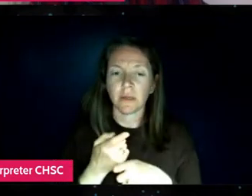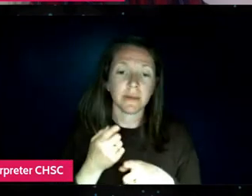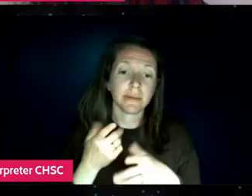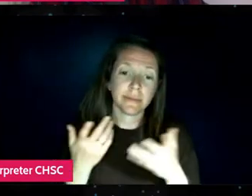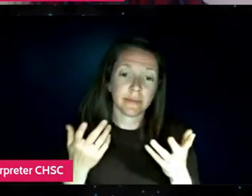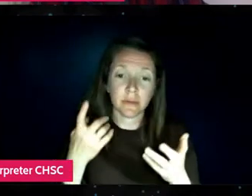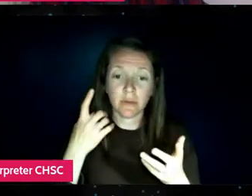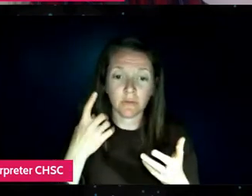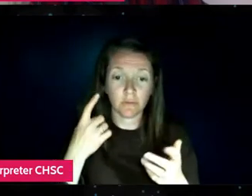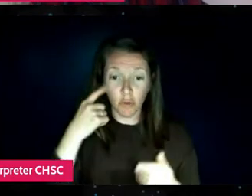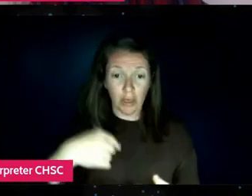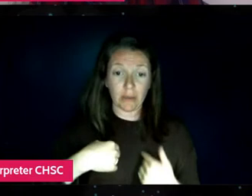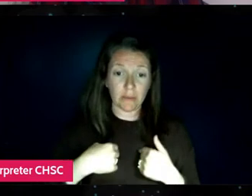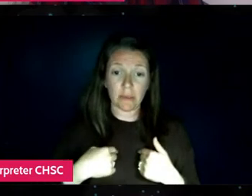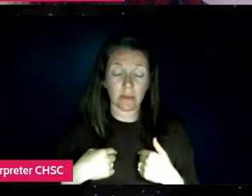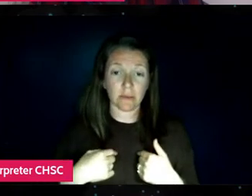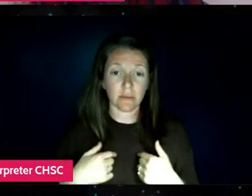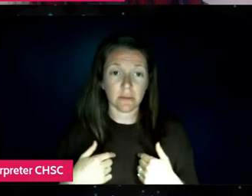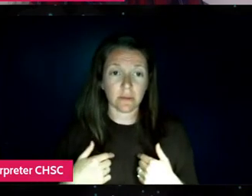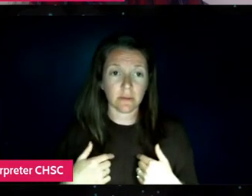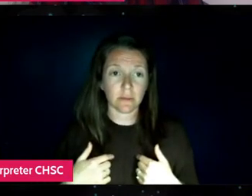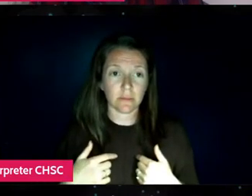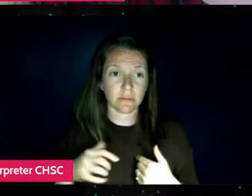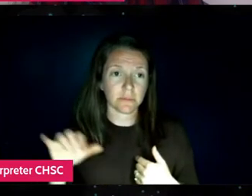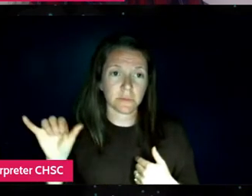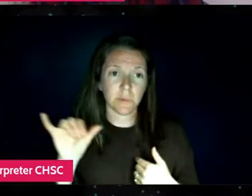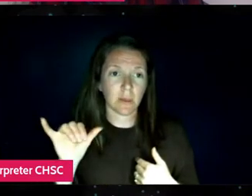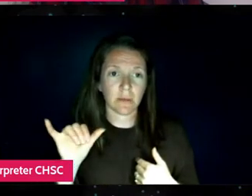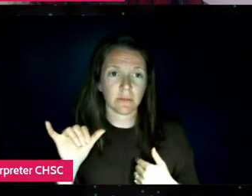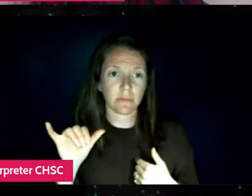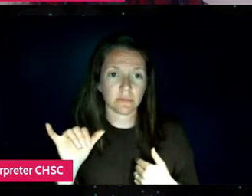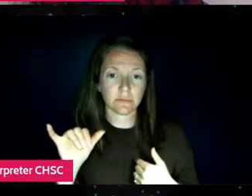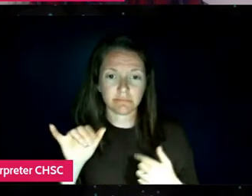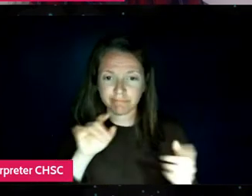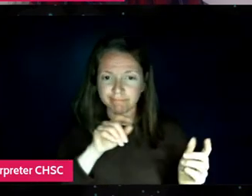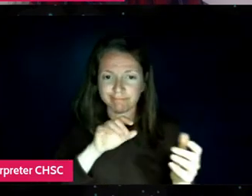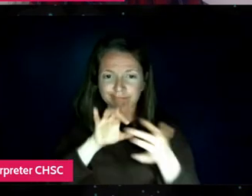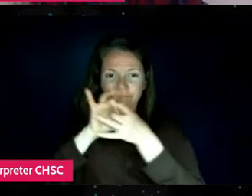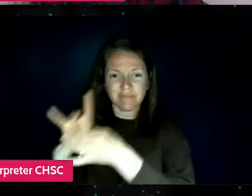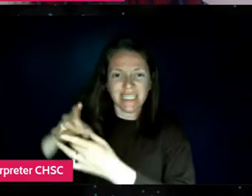and for me, it was like going to the history books,